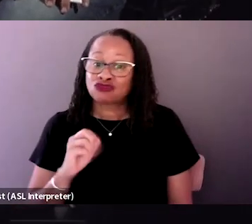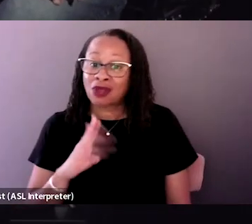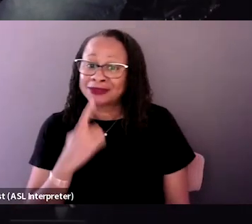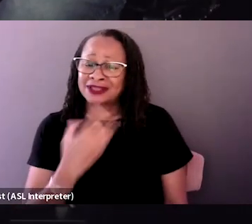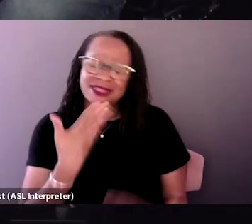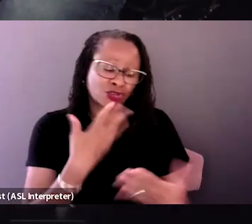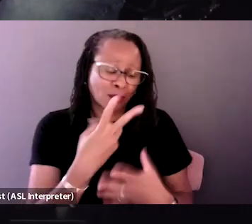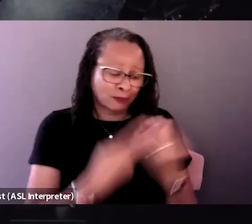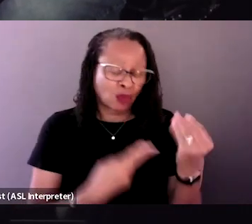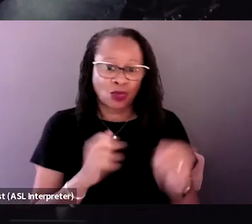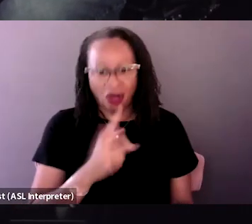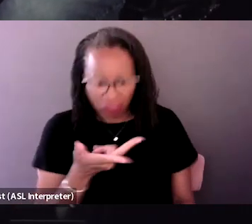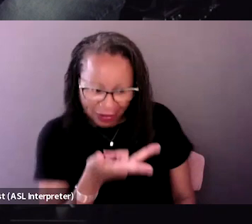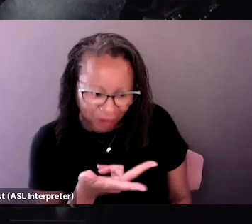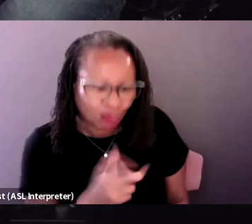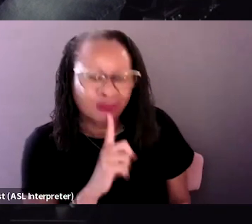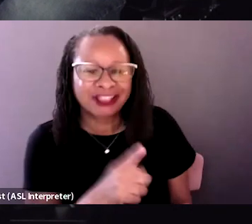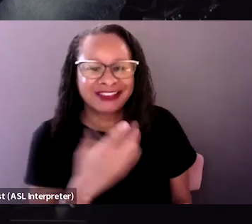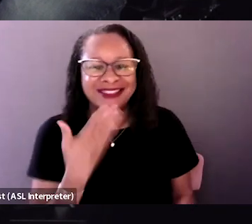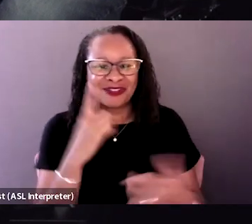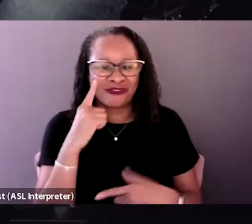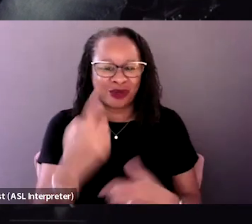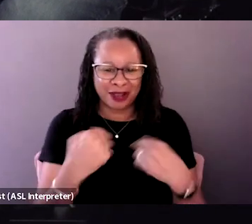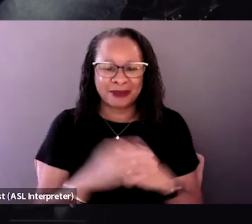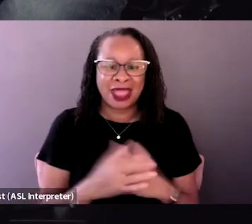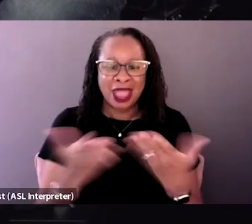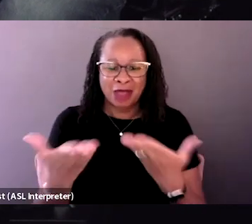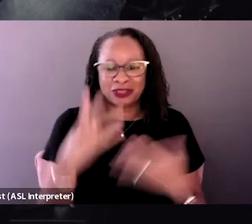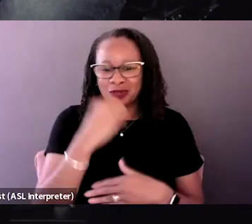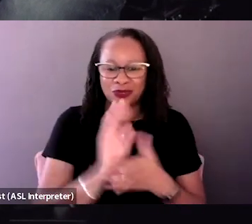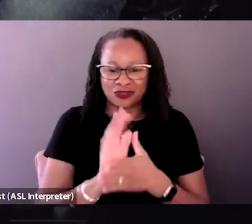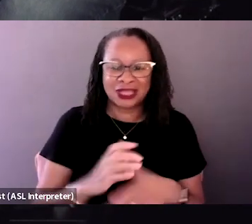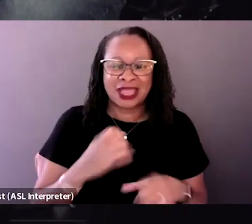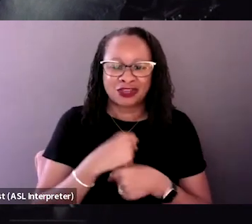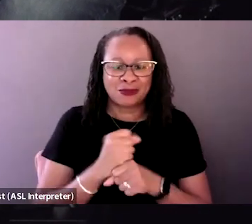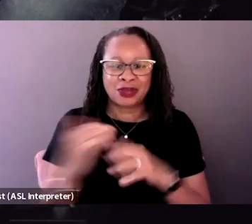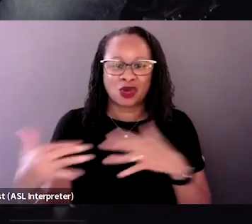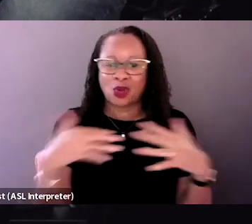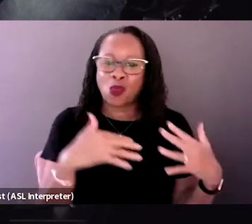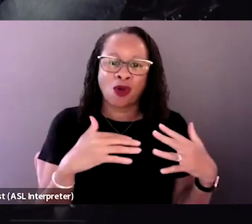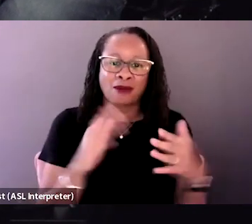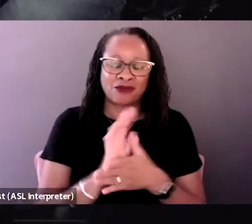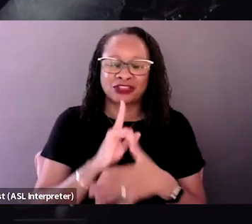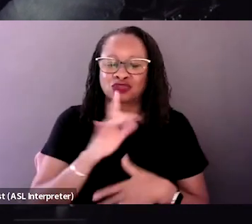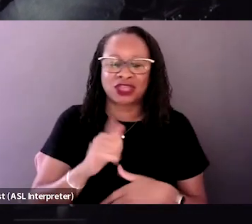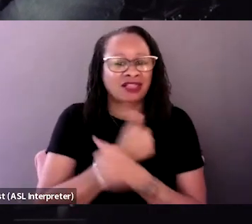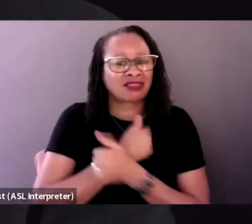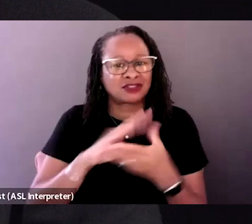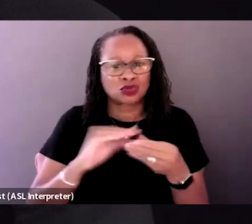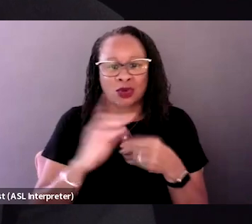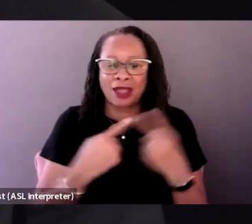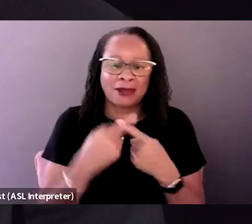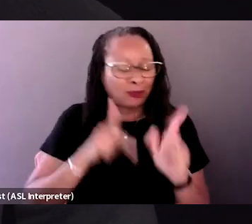Well, I want to thank you both for coming, well, all three of you for coming, and bringing this beautiful movie. You've made a war movie that's really a love story